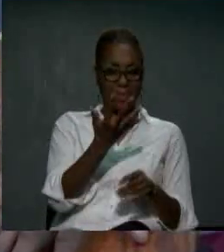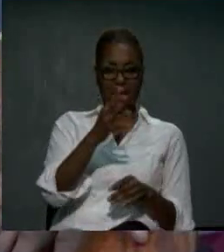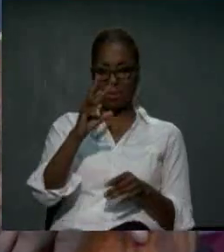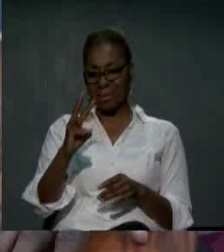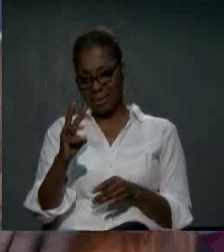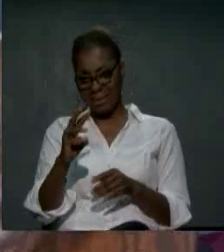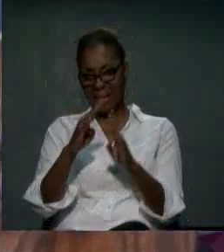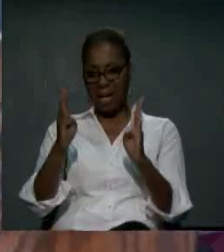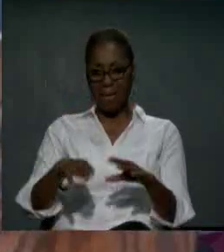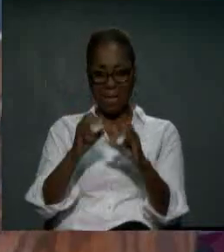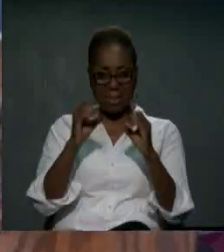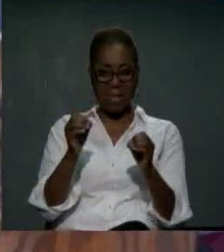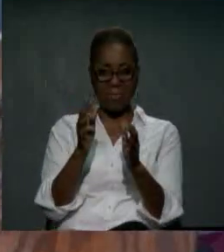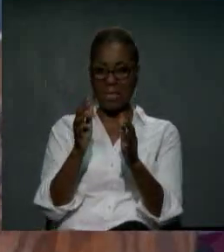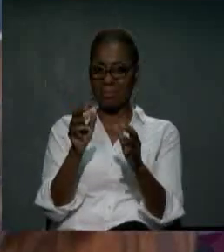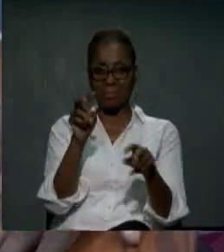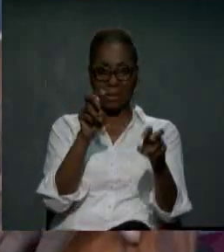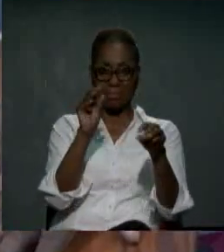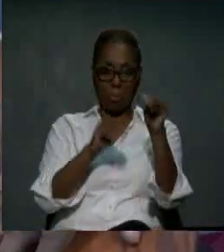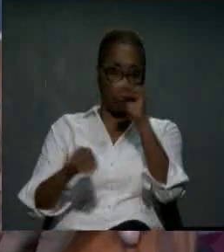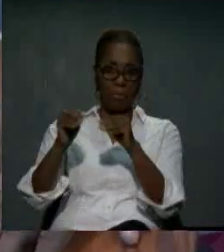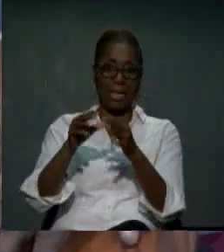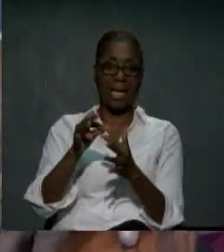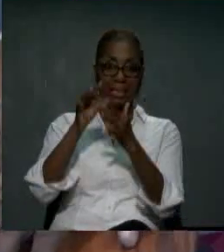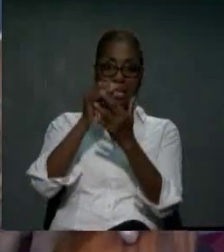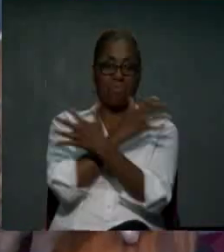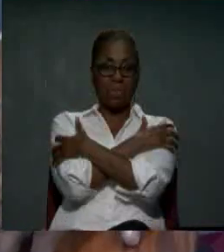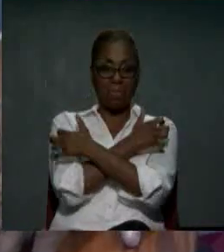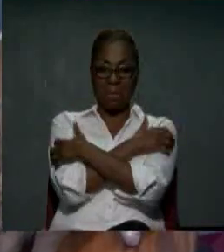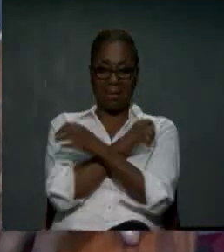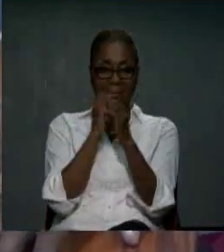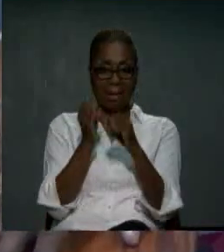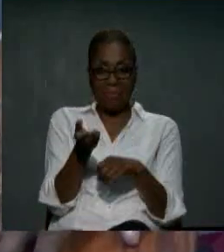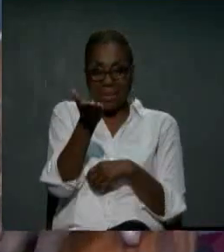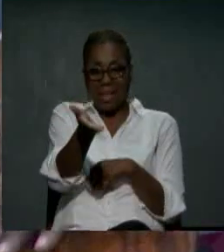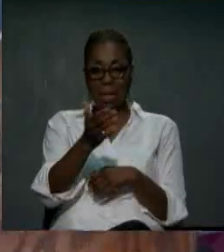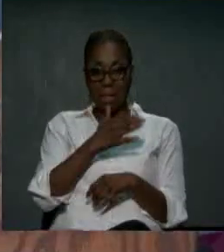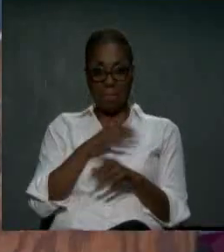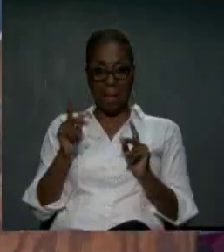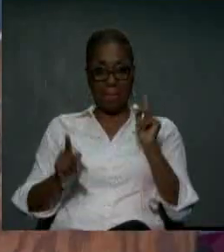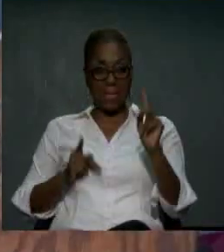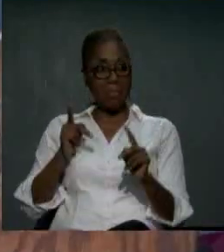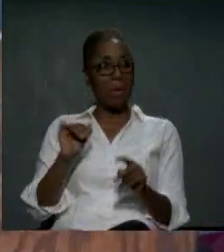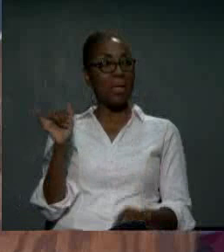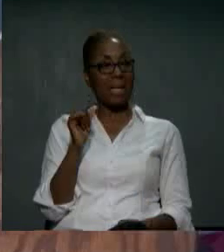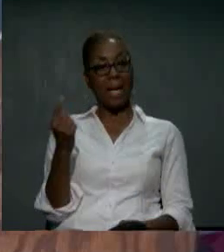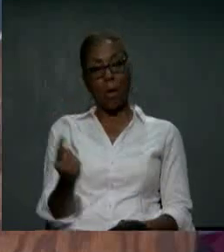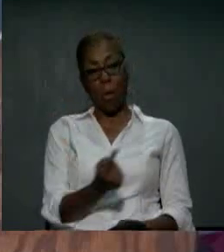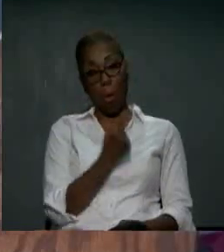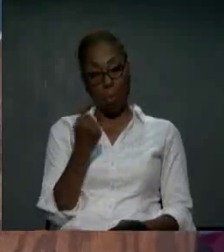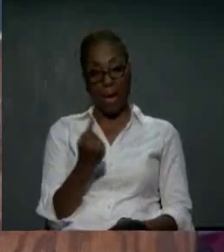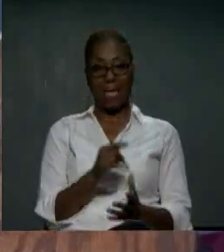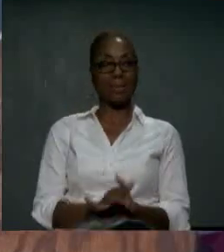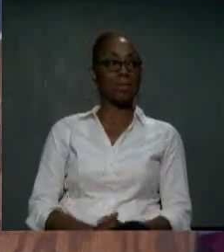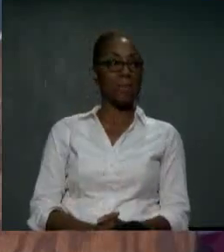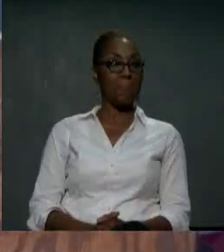bear. It's not any traffic over there. And my people will, like always,